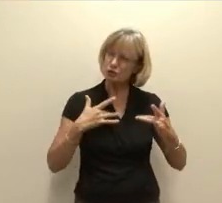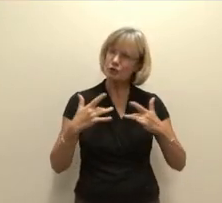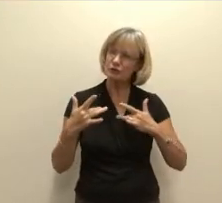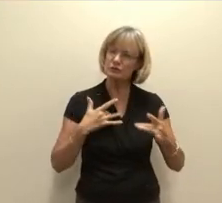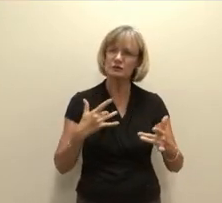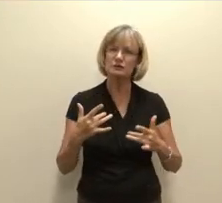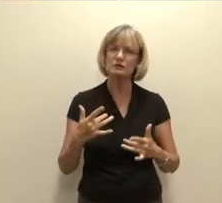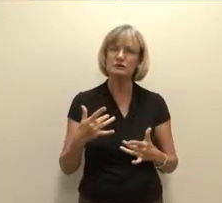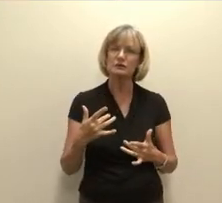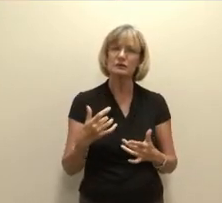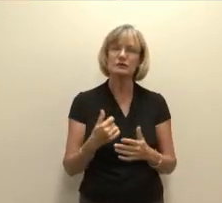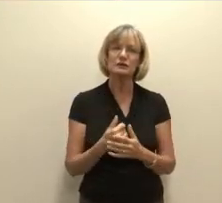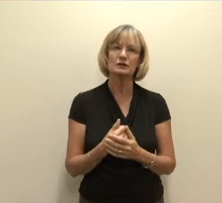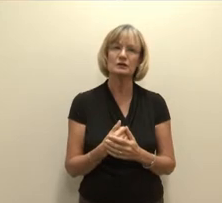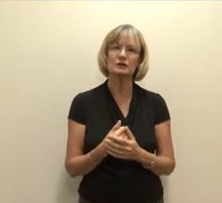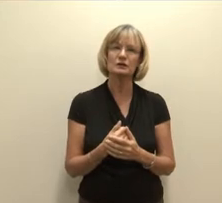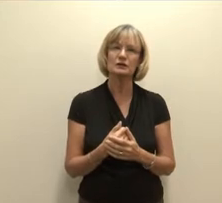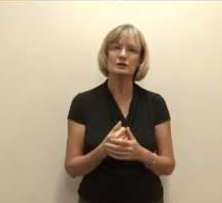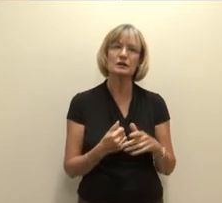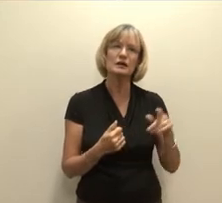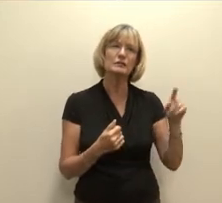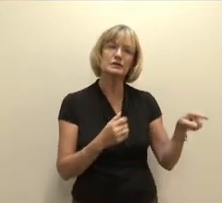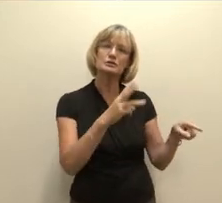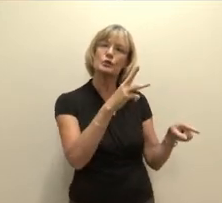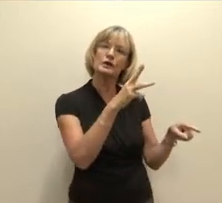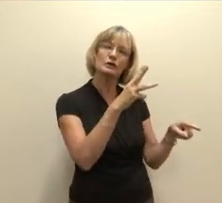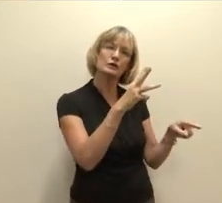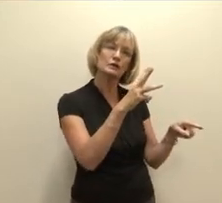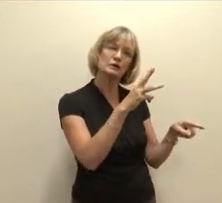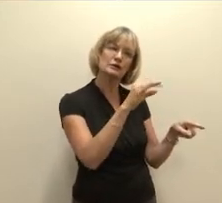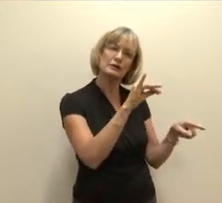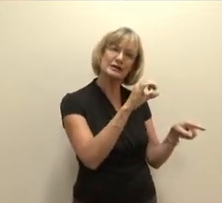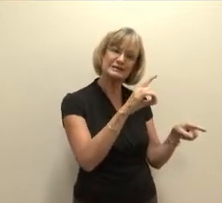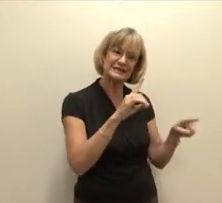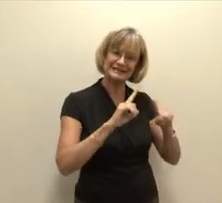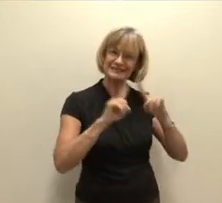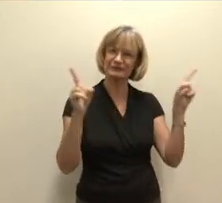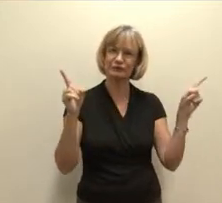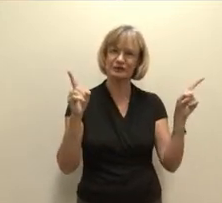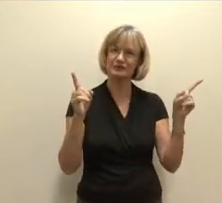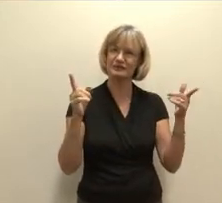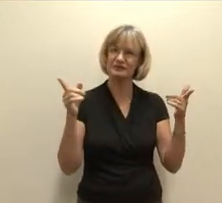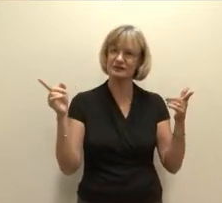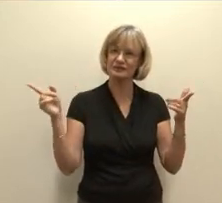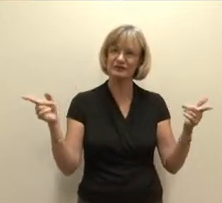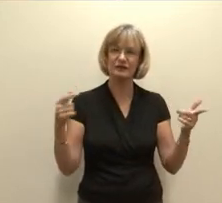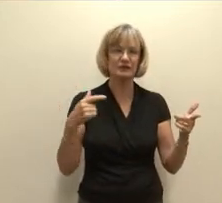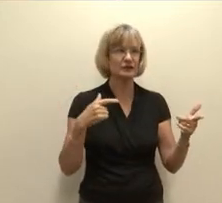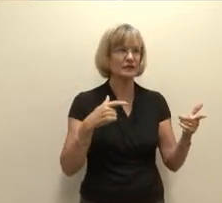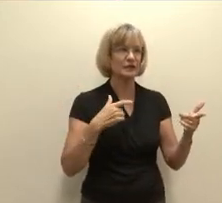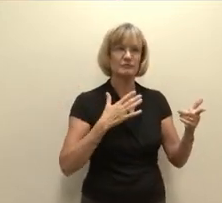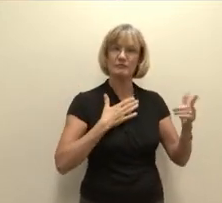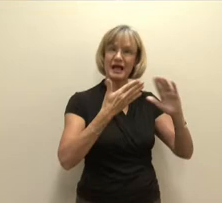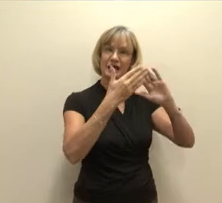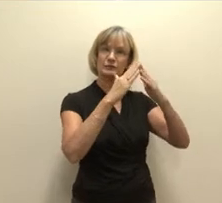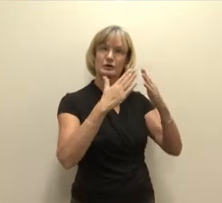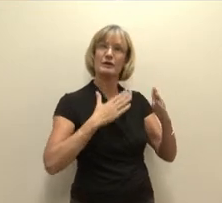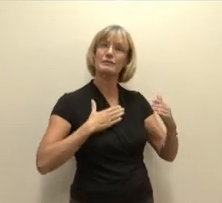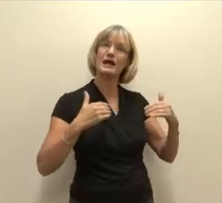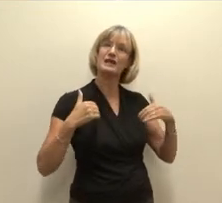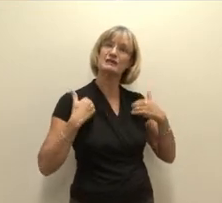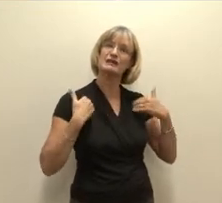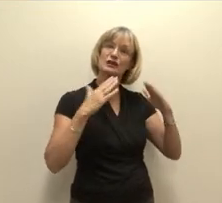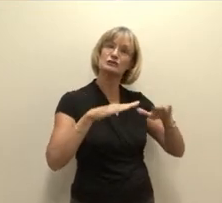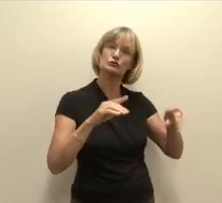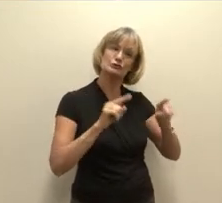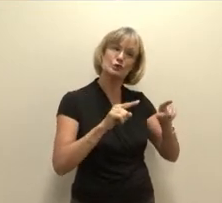simply because of where Waco ISD is, especially in the community in which I live and my youngest children